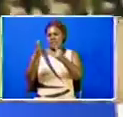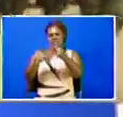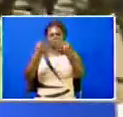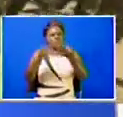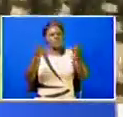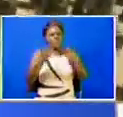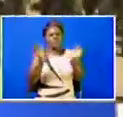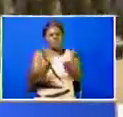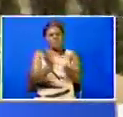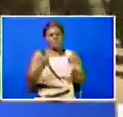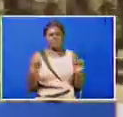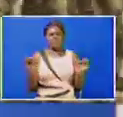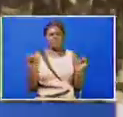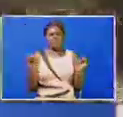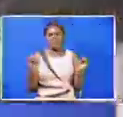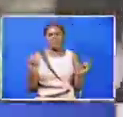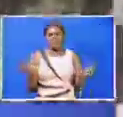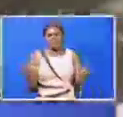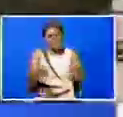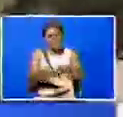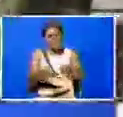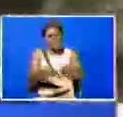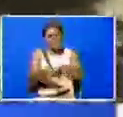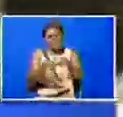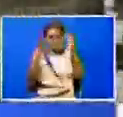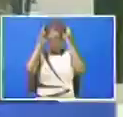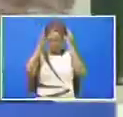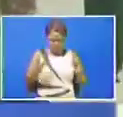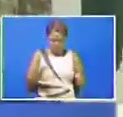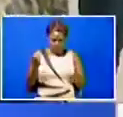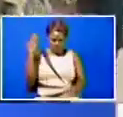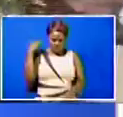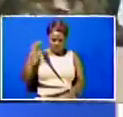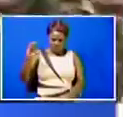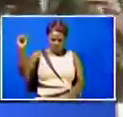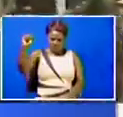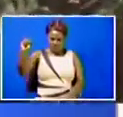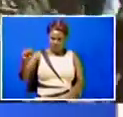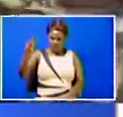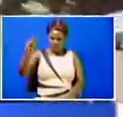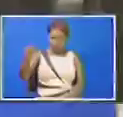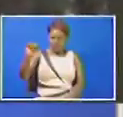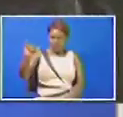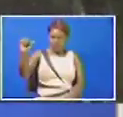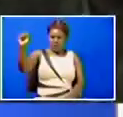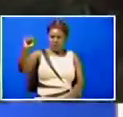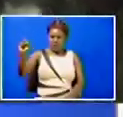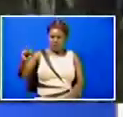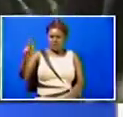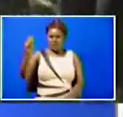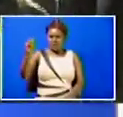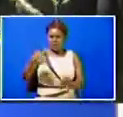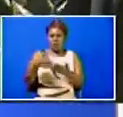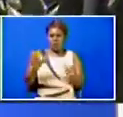free. In the same verdict, Bidali ruled that former secretary to the NYS Tender Opening